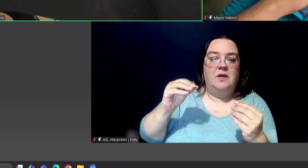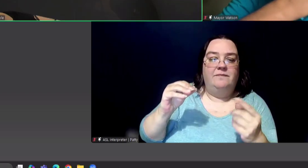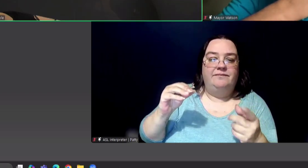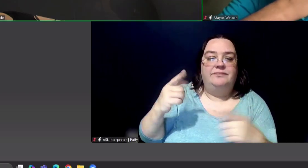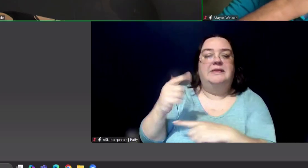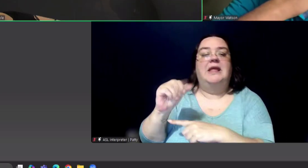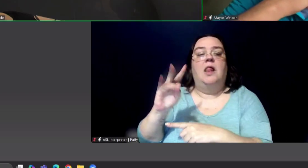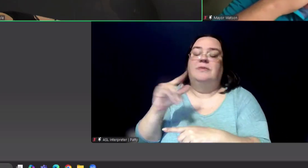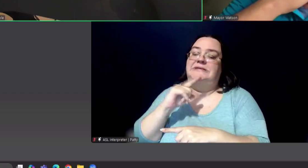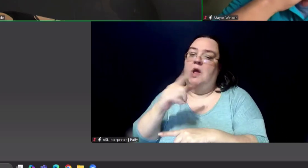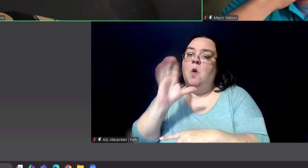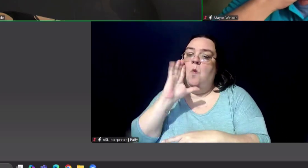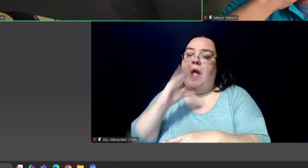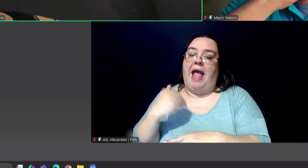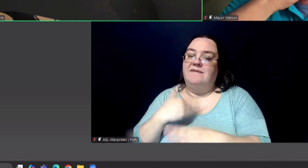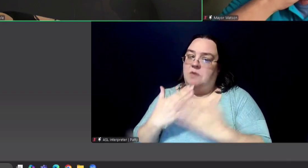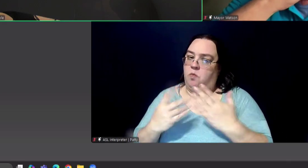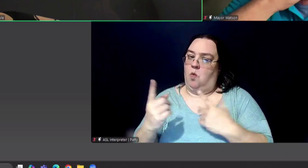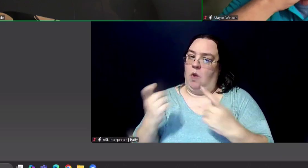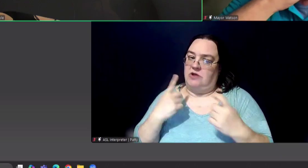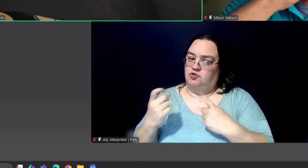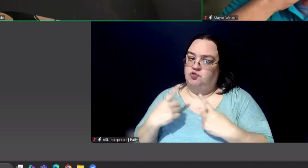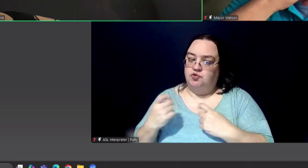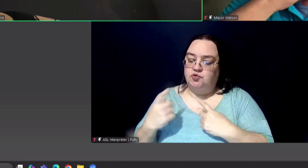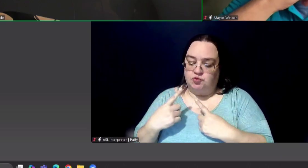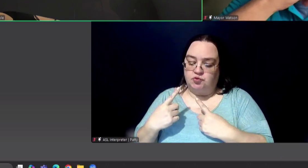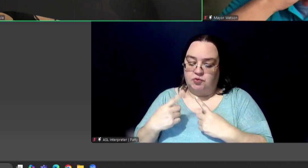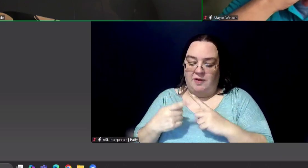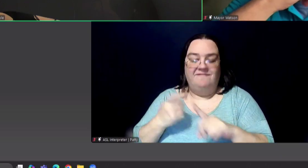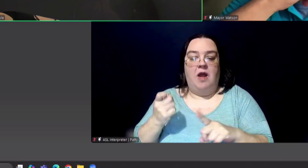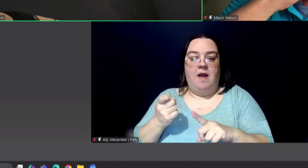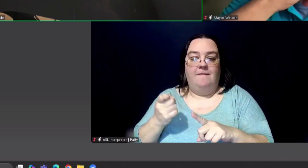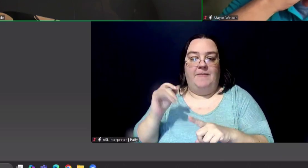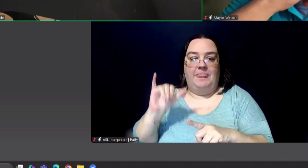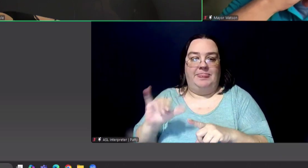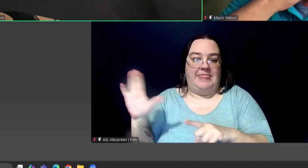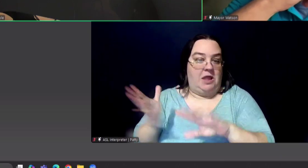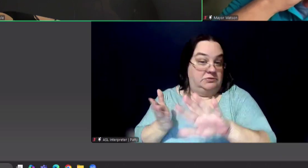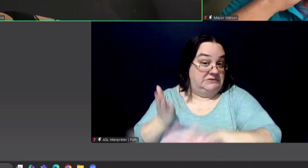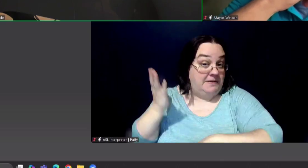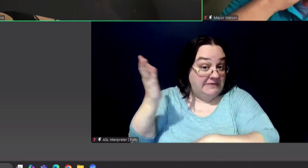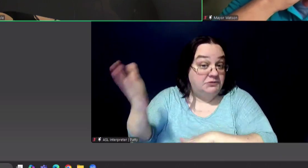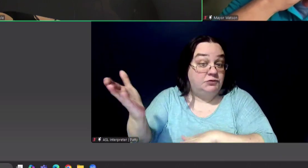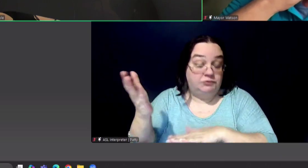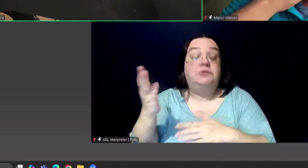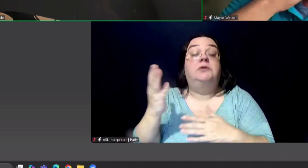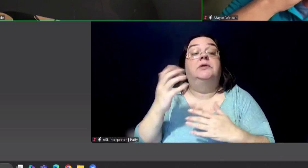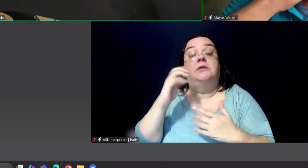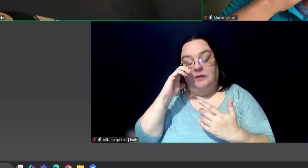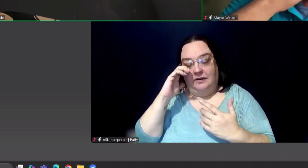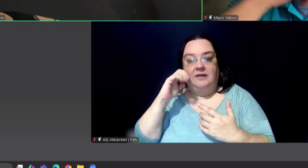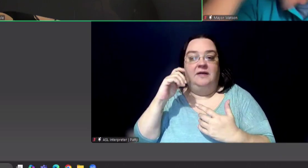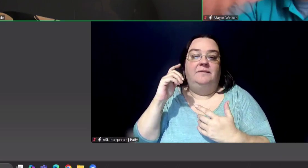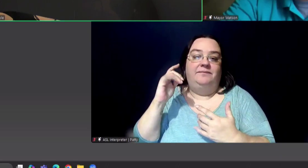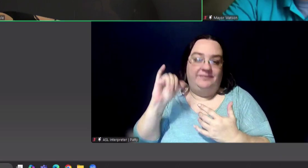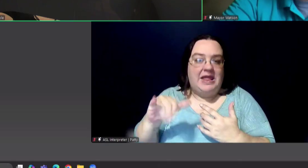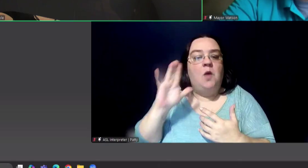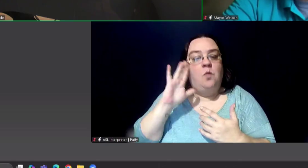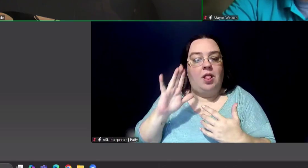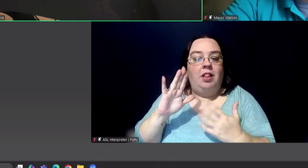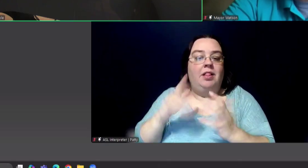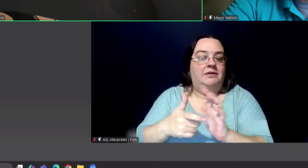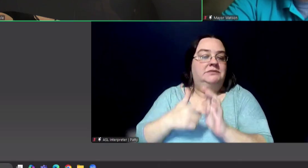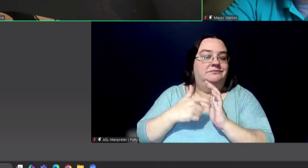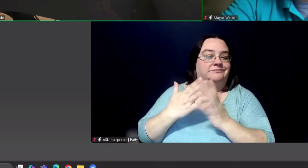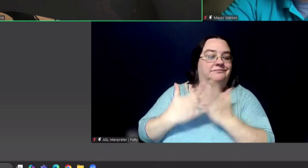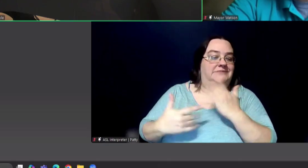back from the submission that they just submitted, okay? And that it's going to take them a while to reply to